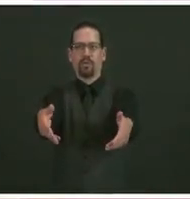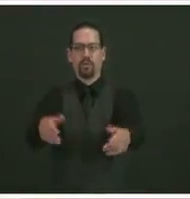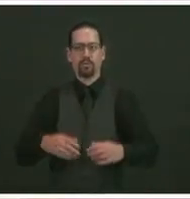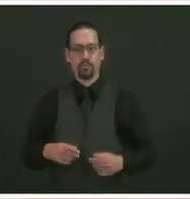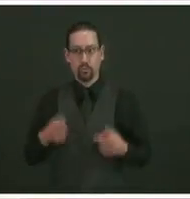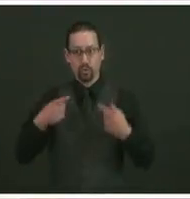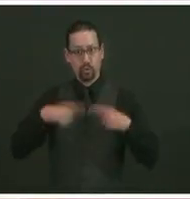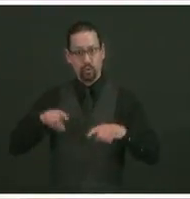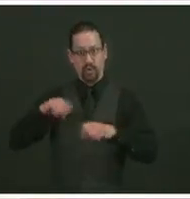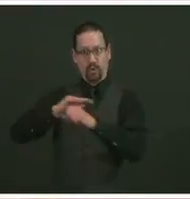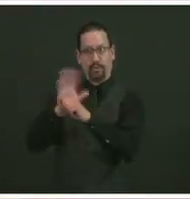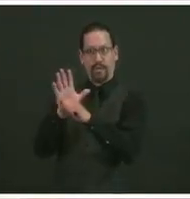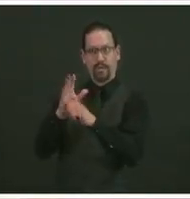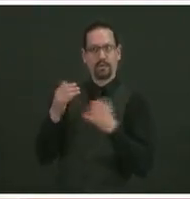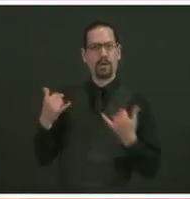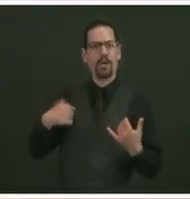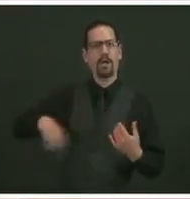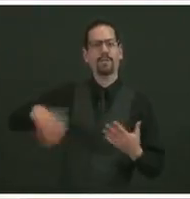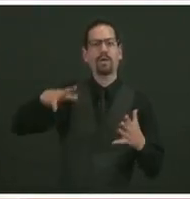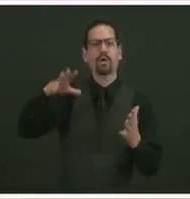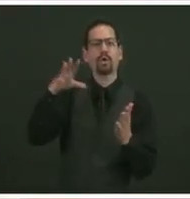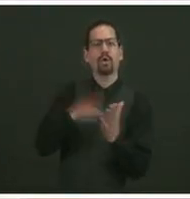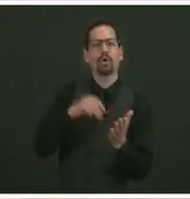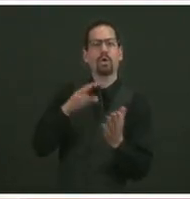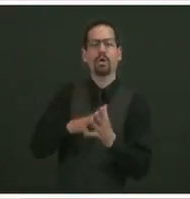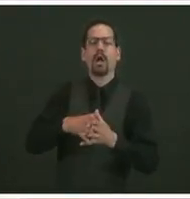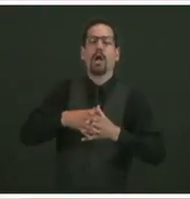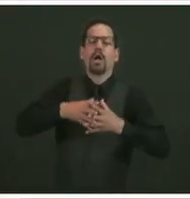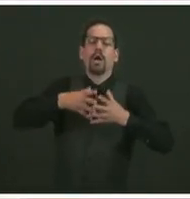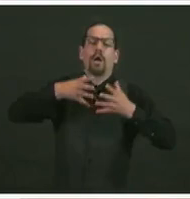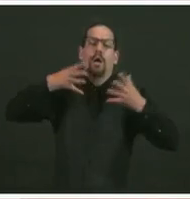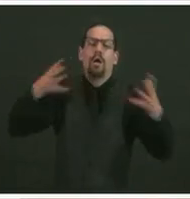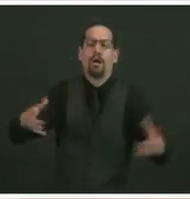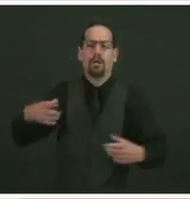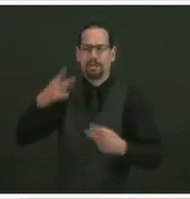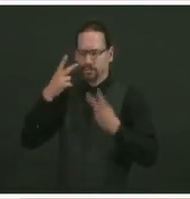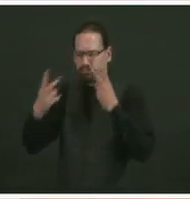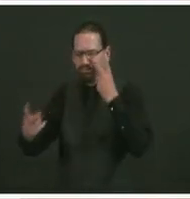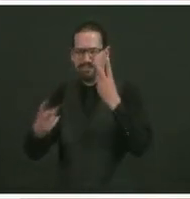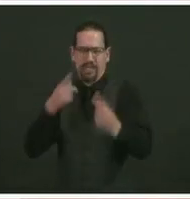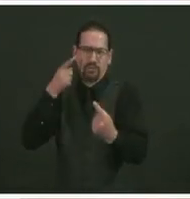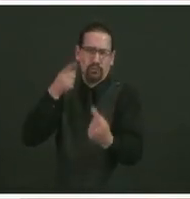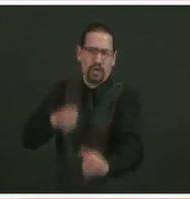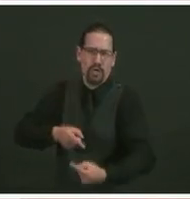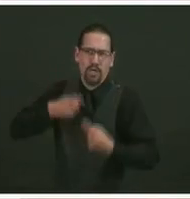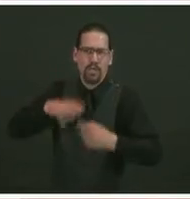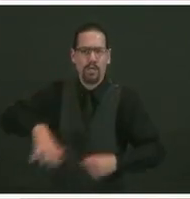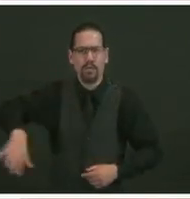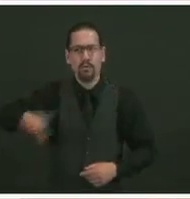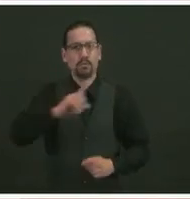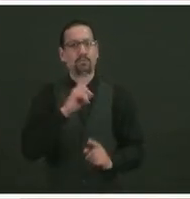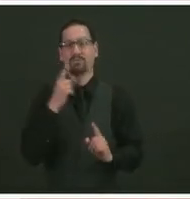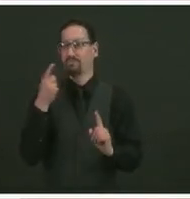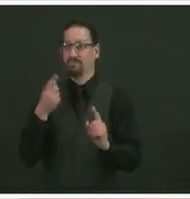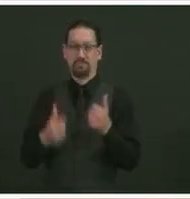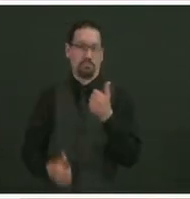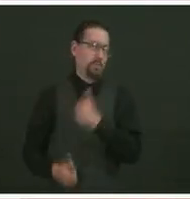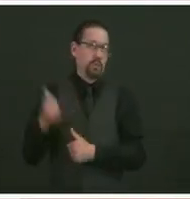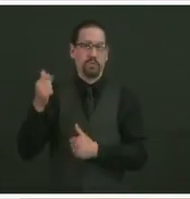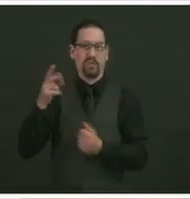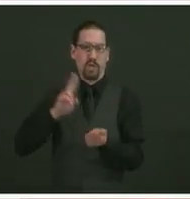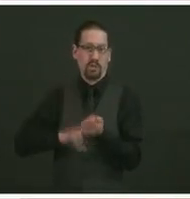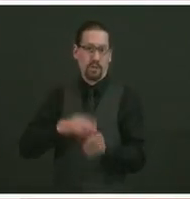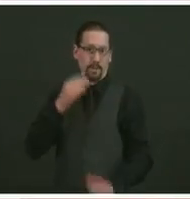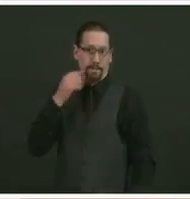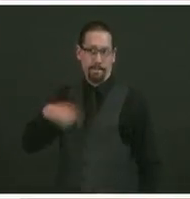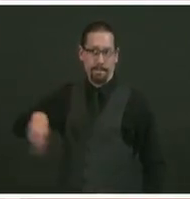learned that there are inherent struggles with infection control in nursing homes. We've learned that we need to do